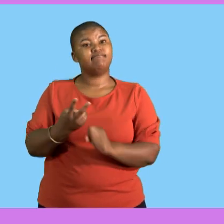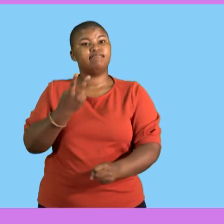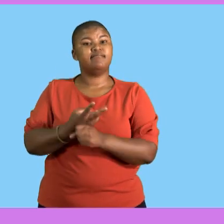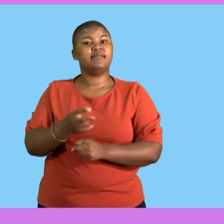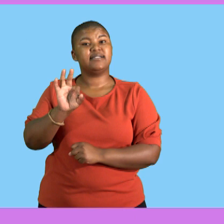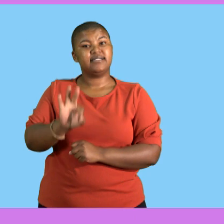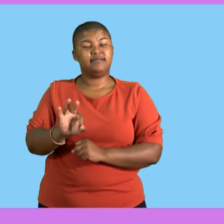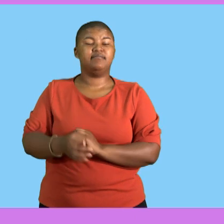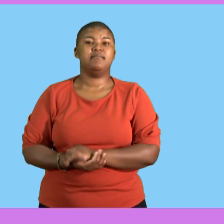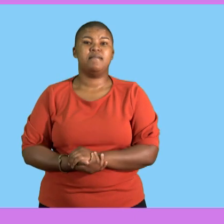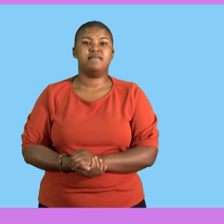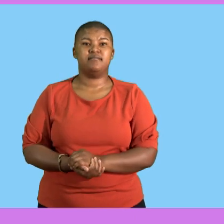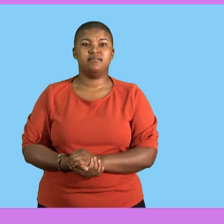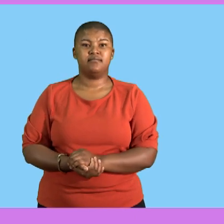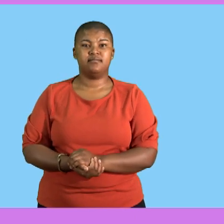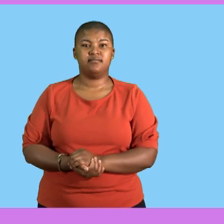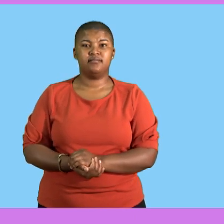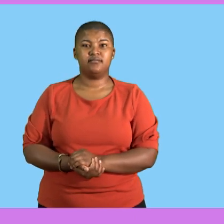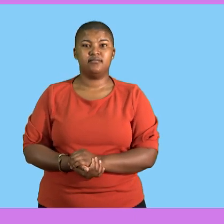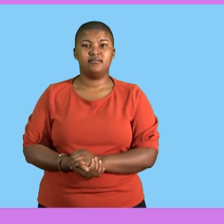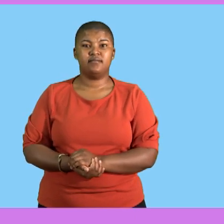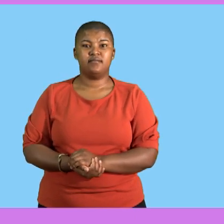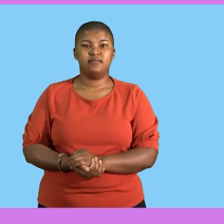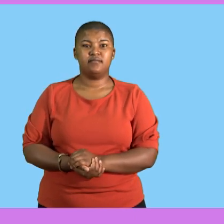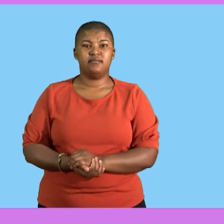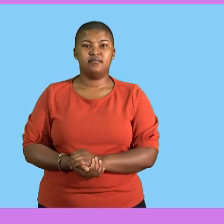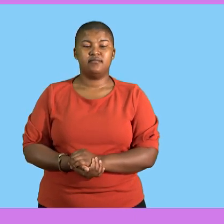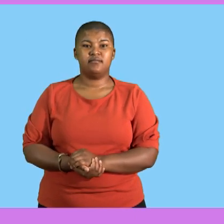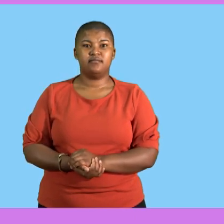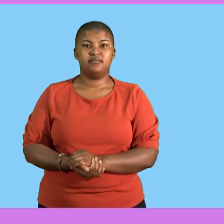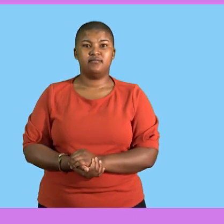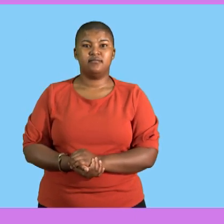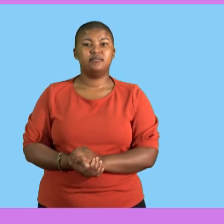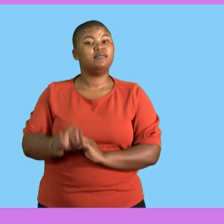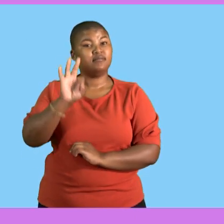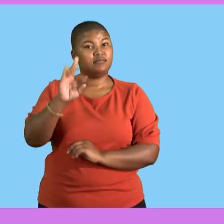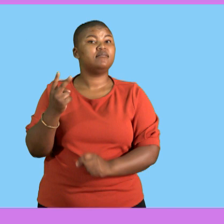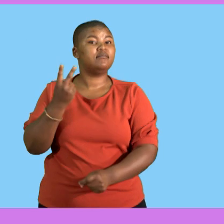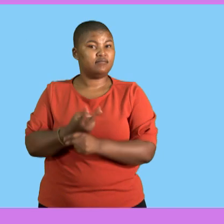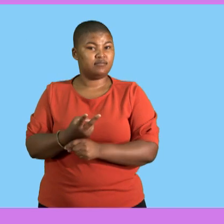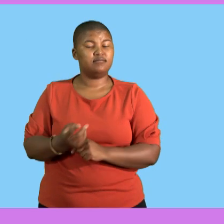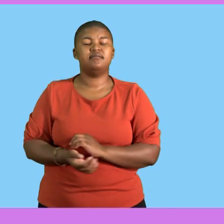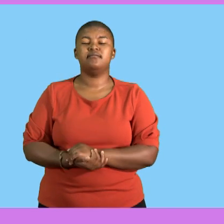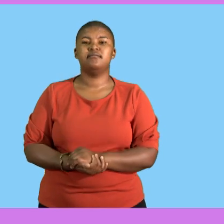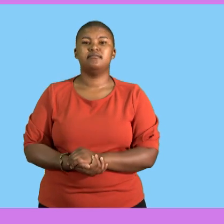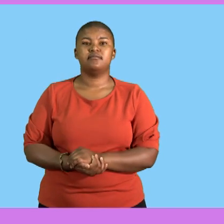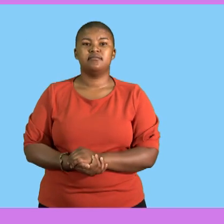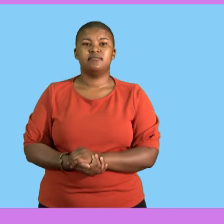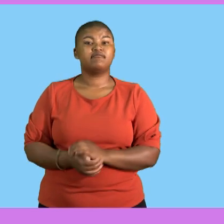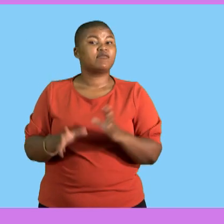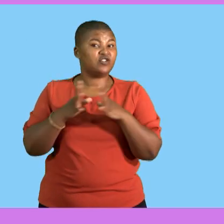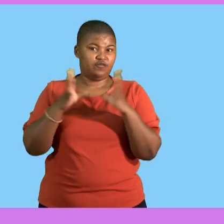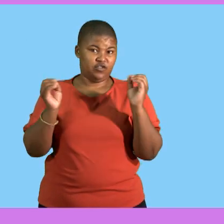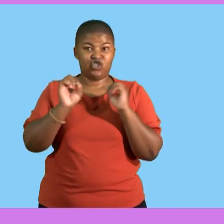we record it. There's 3, you record your 3 again. Then we are done